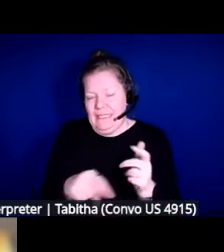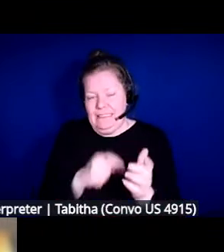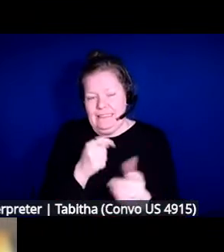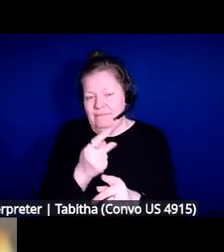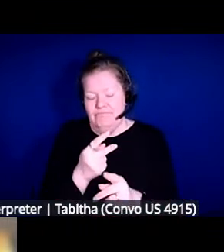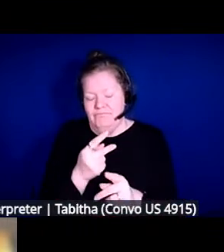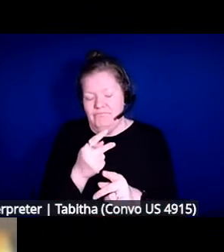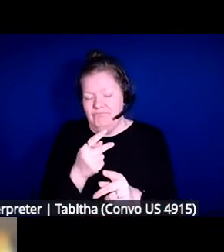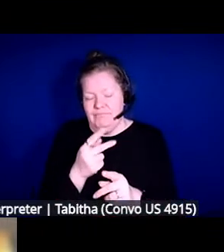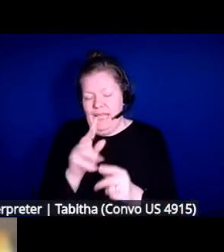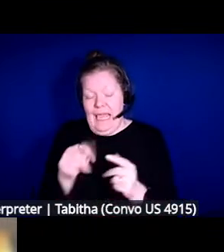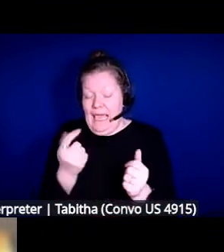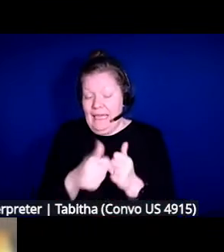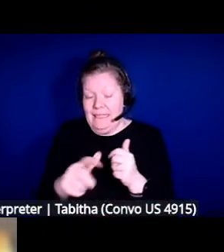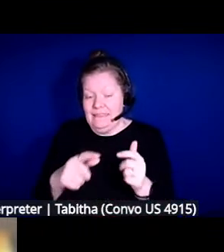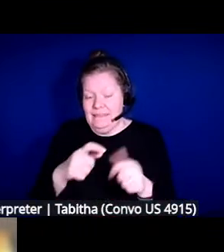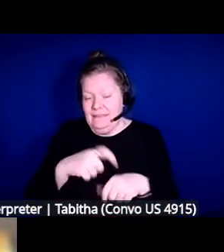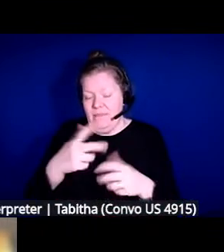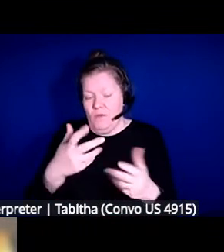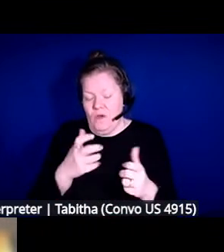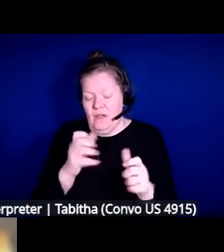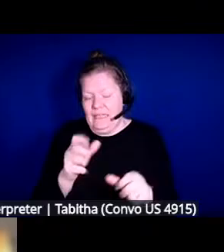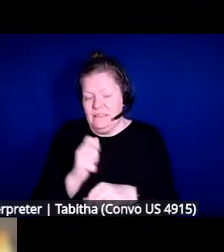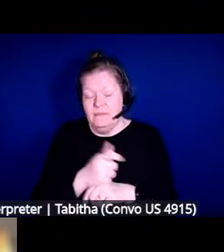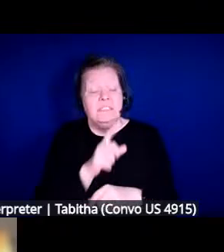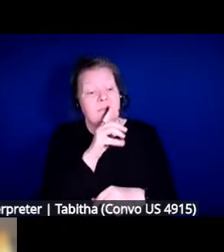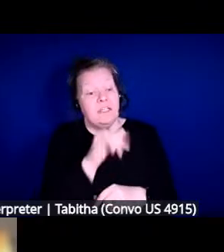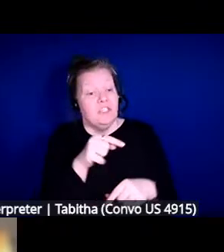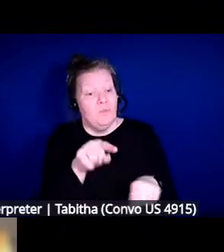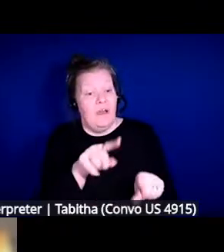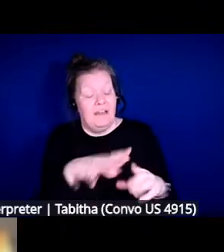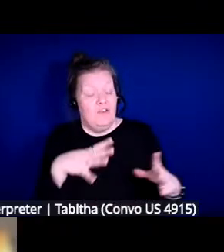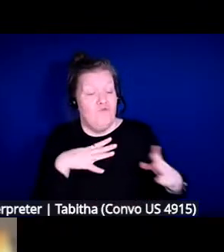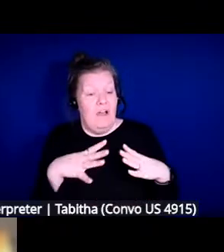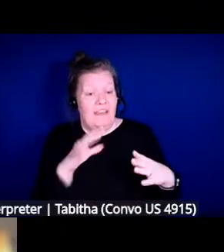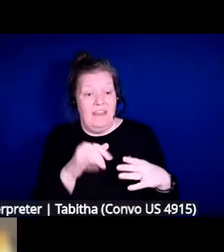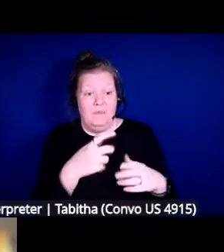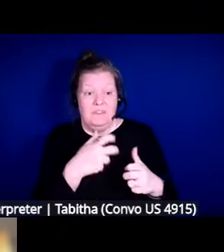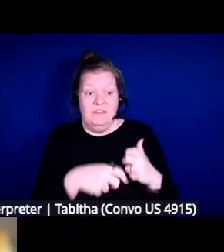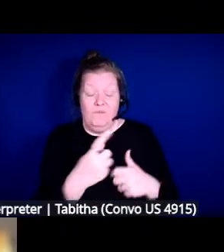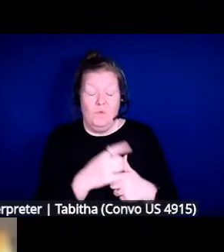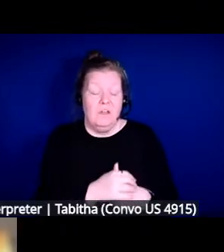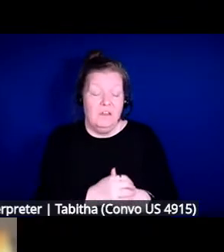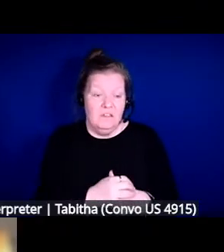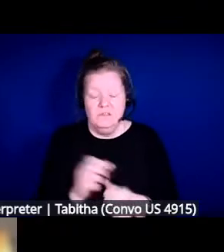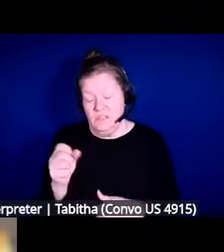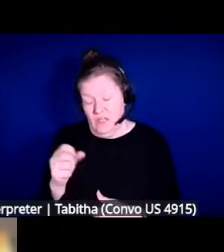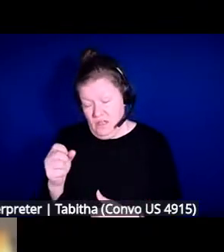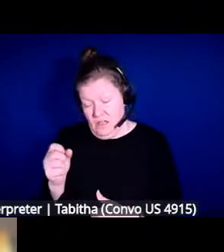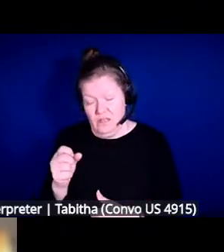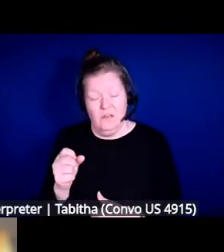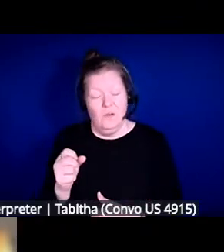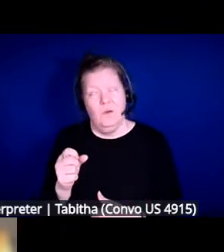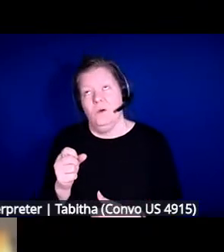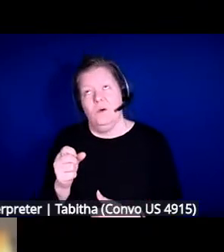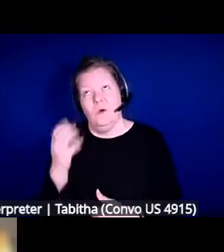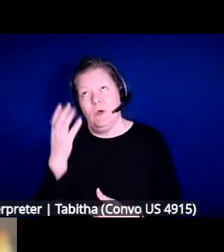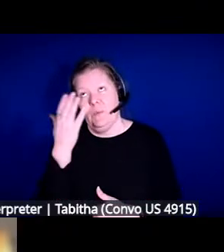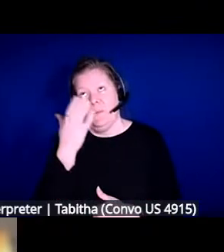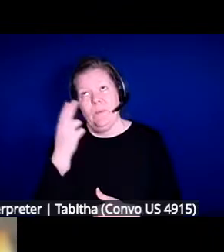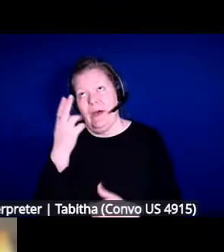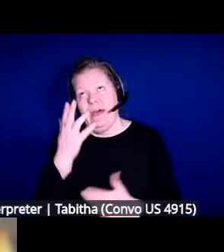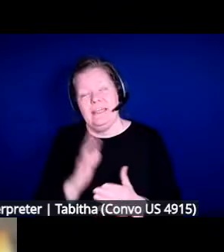want to and set everything up as they need to. They have, Especially when you were in Hawaii, that was a tough one. yeah, Hawaii.